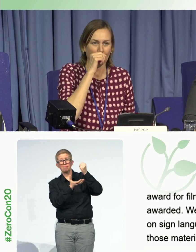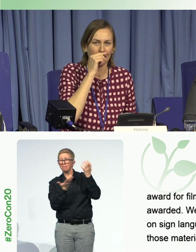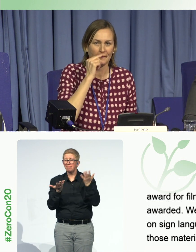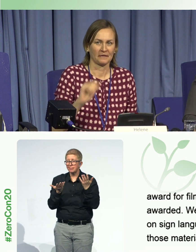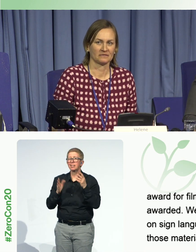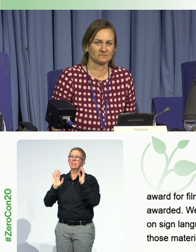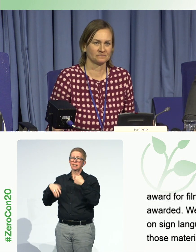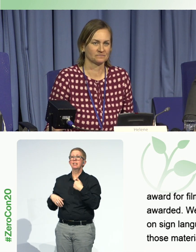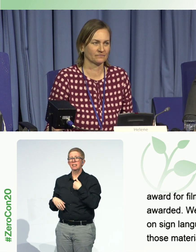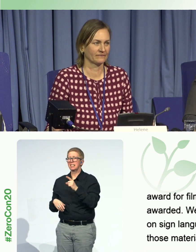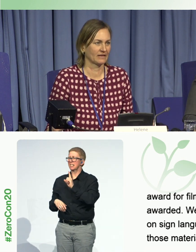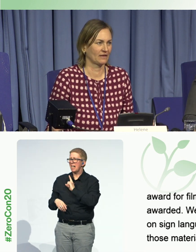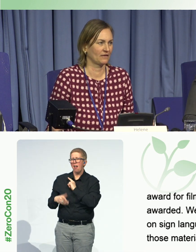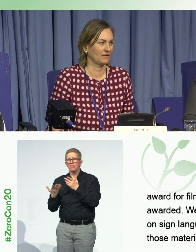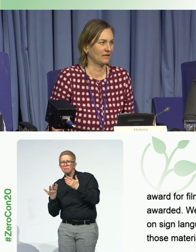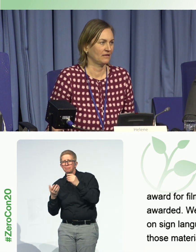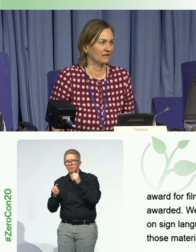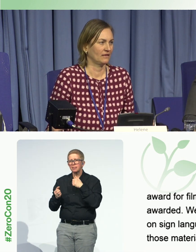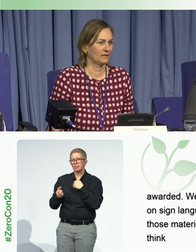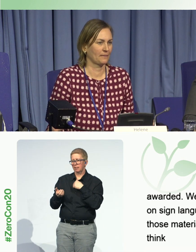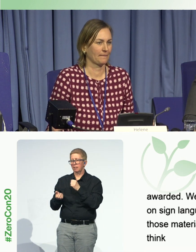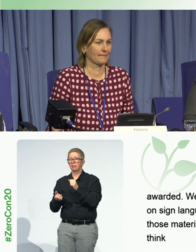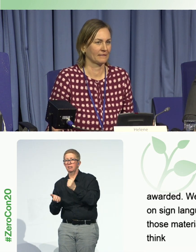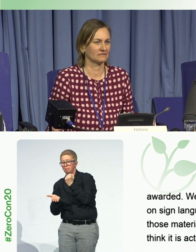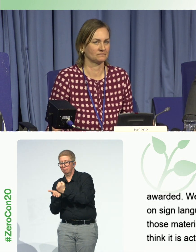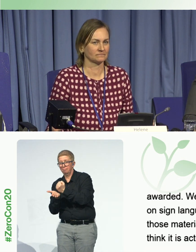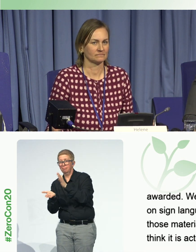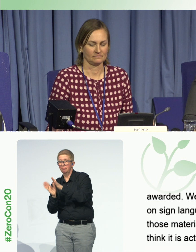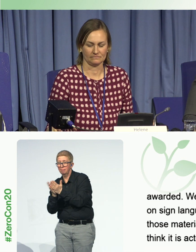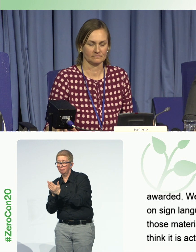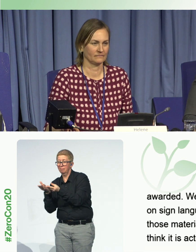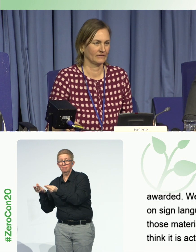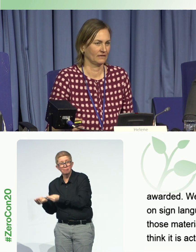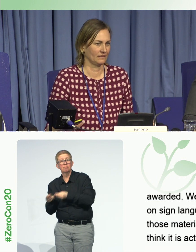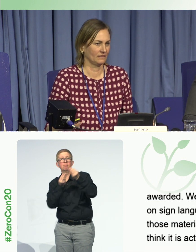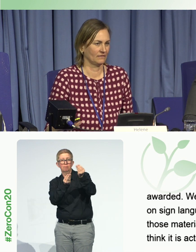although I think it is actually the ministry in charge.